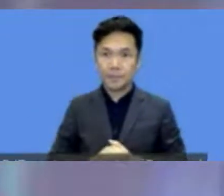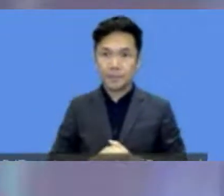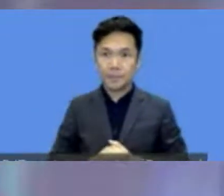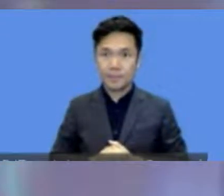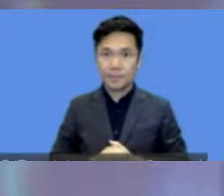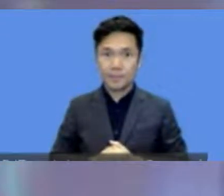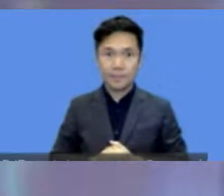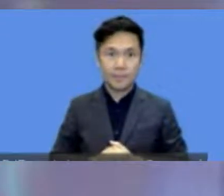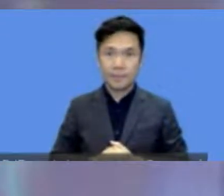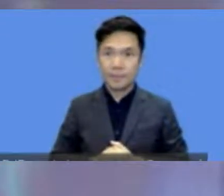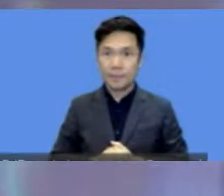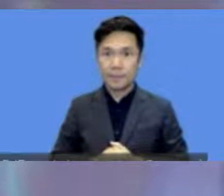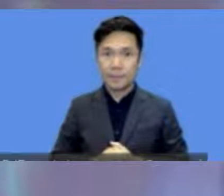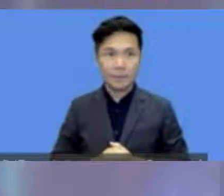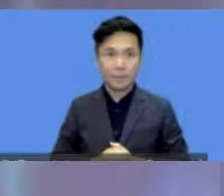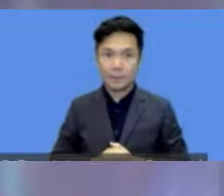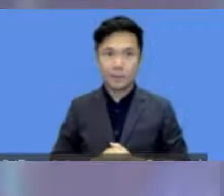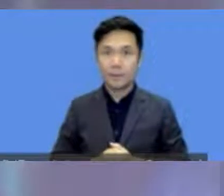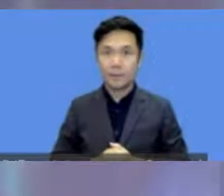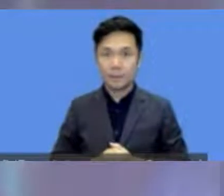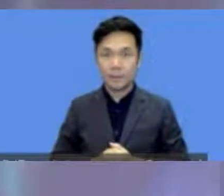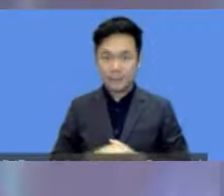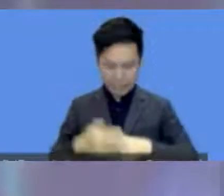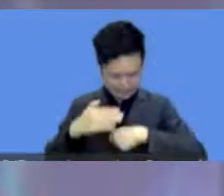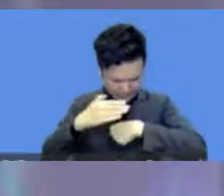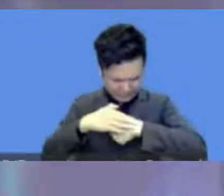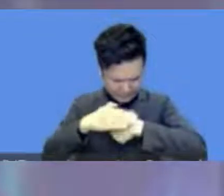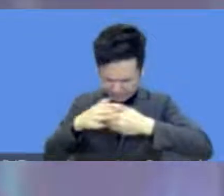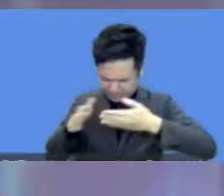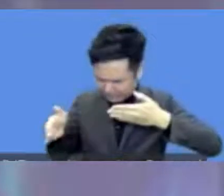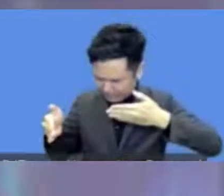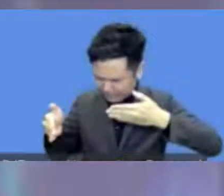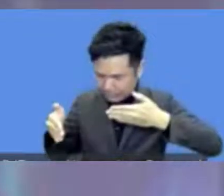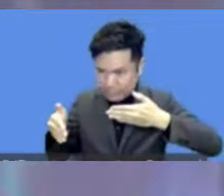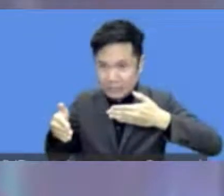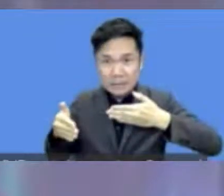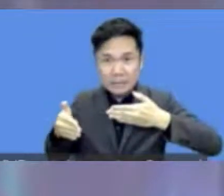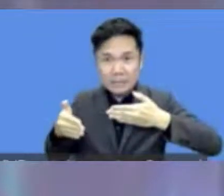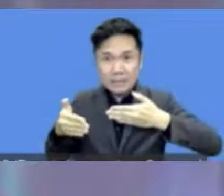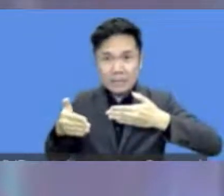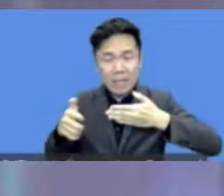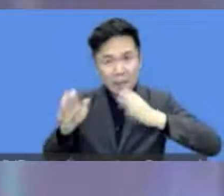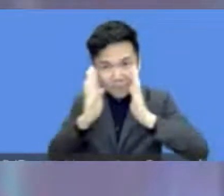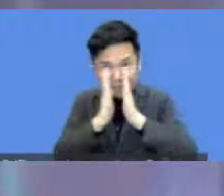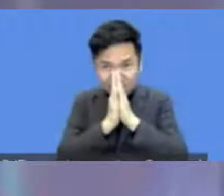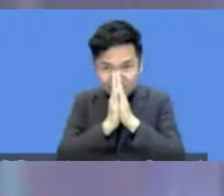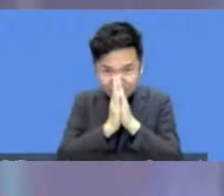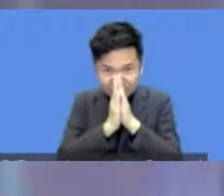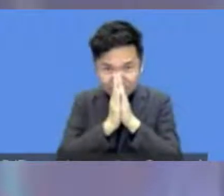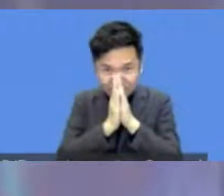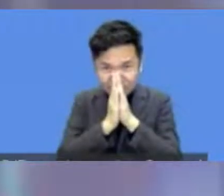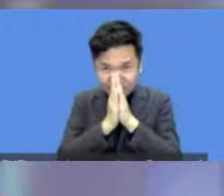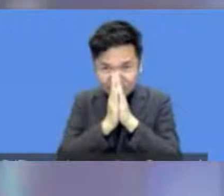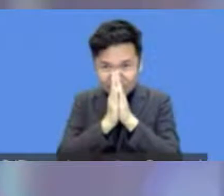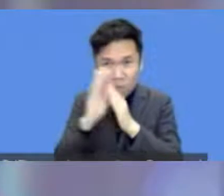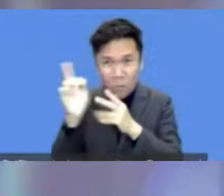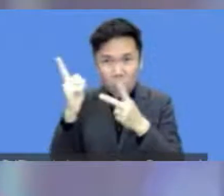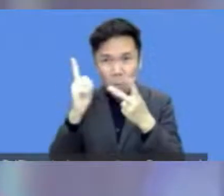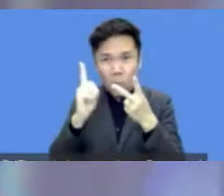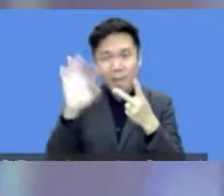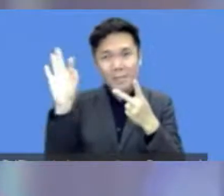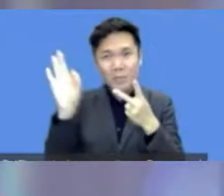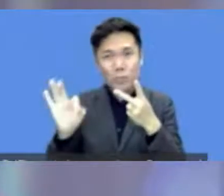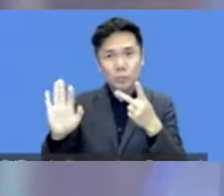I know, but it's nearly the time. So I'm sorry, but I'll have to cut you off. We have a question that we promised to